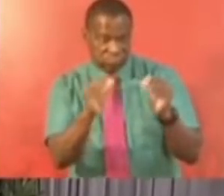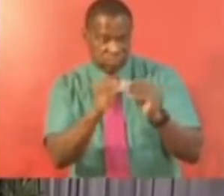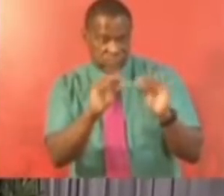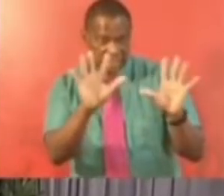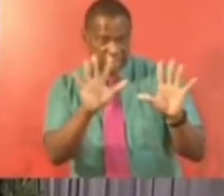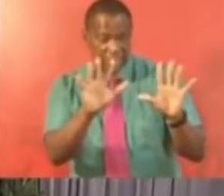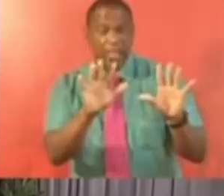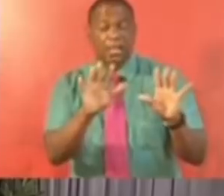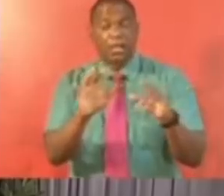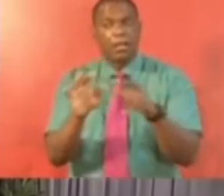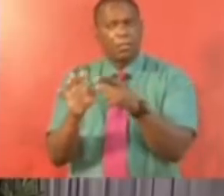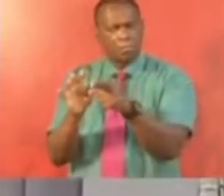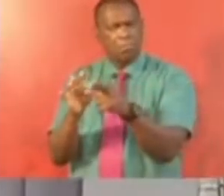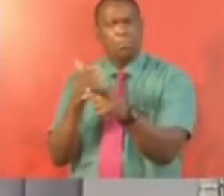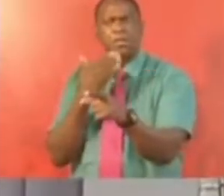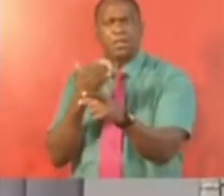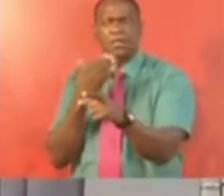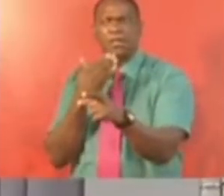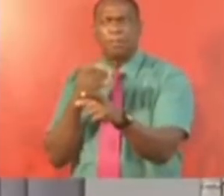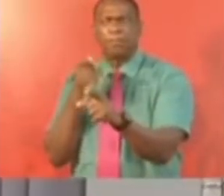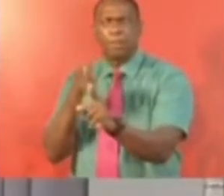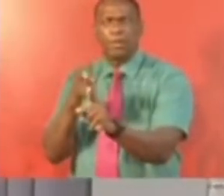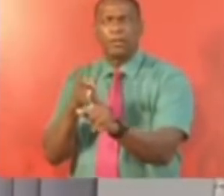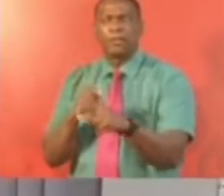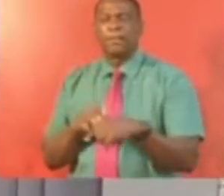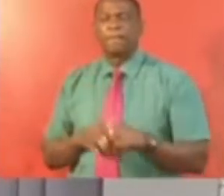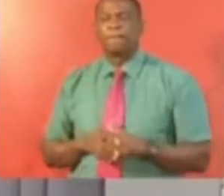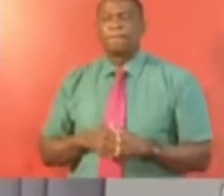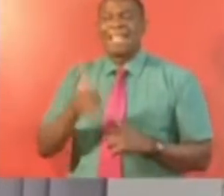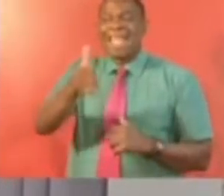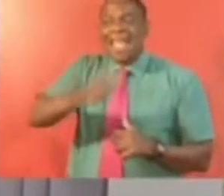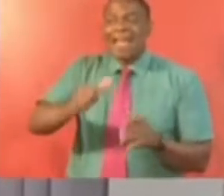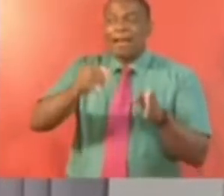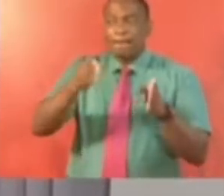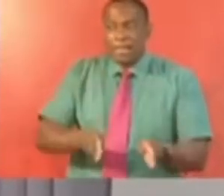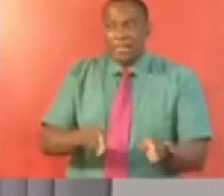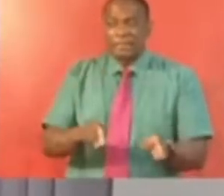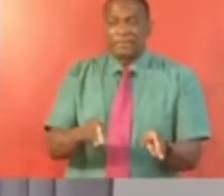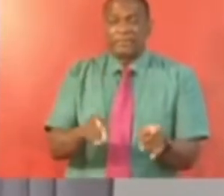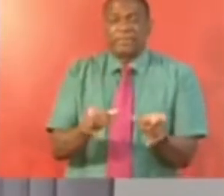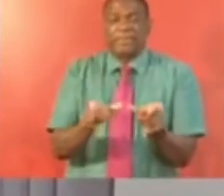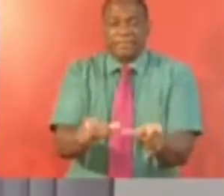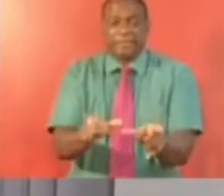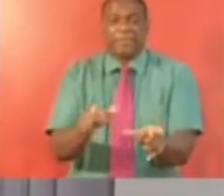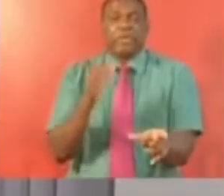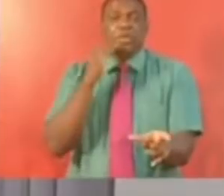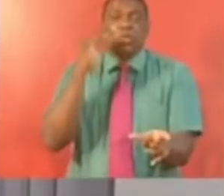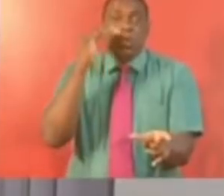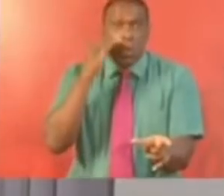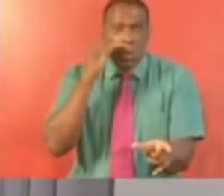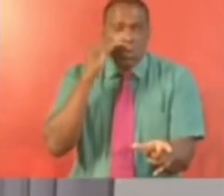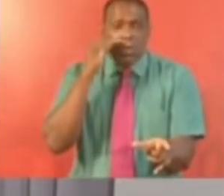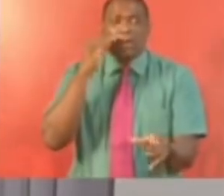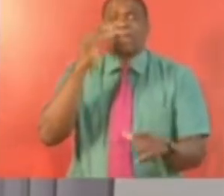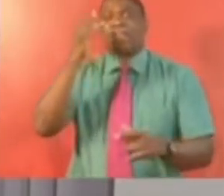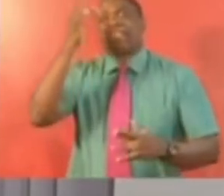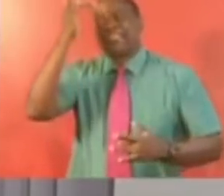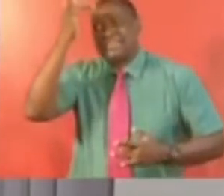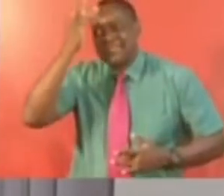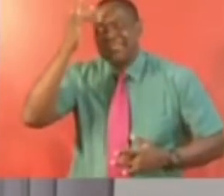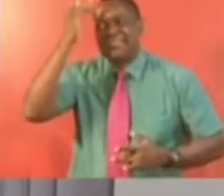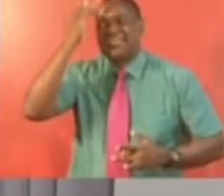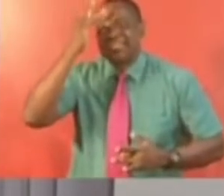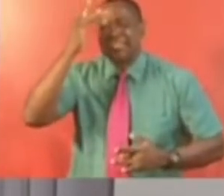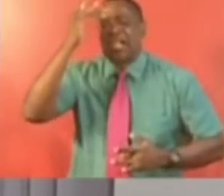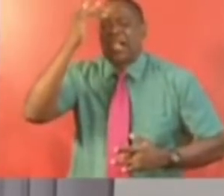raised a very important issue. Yeah. Anyone at home who is not feeling well, who know they are COVID